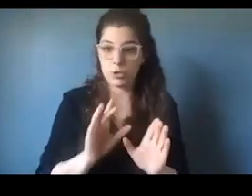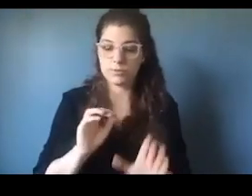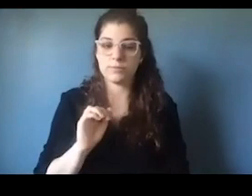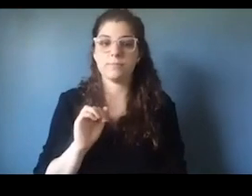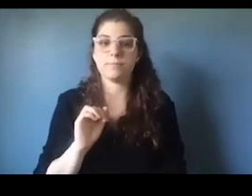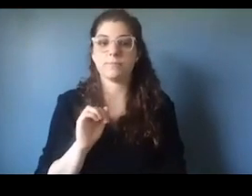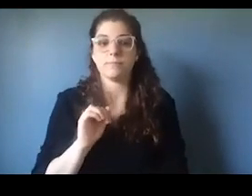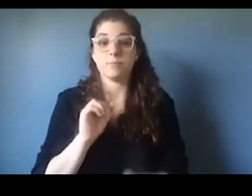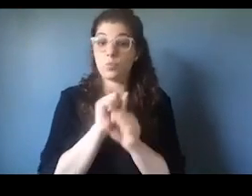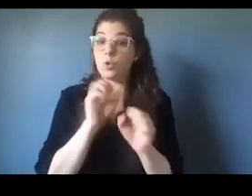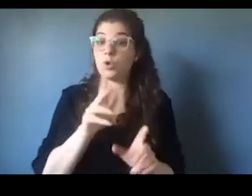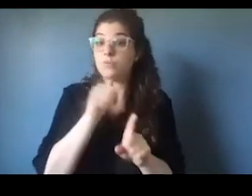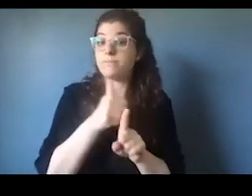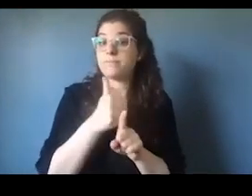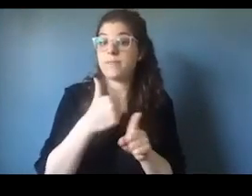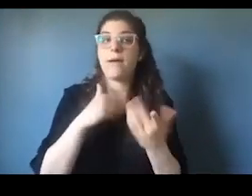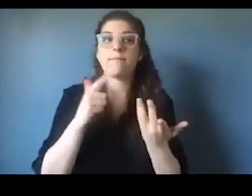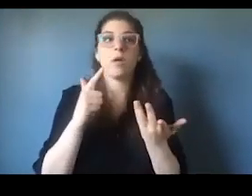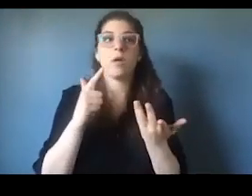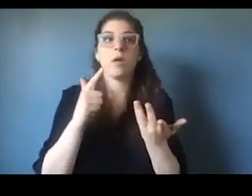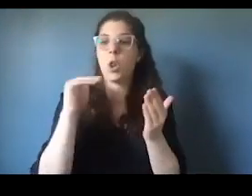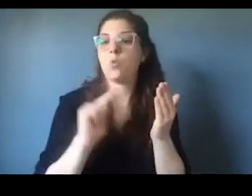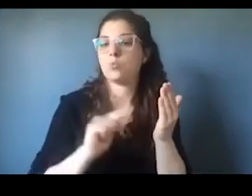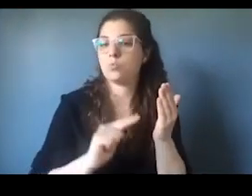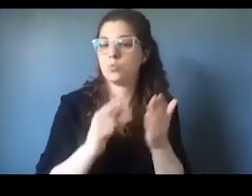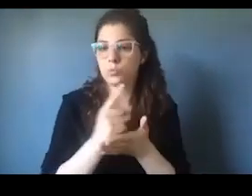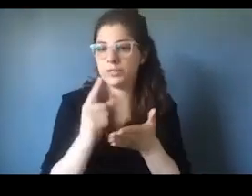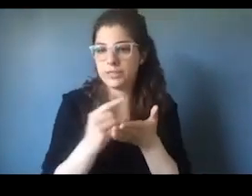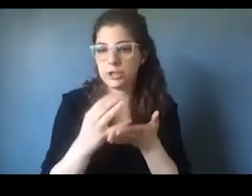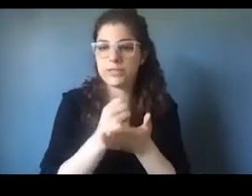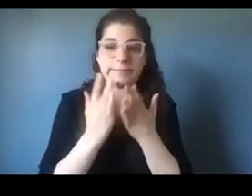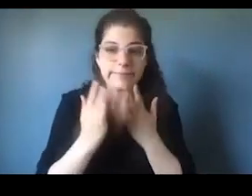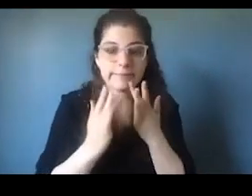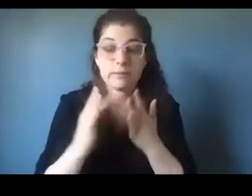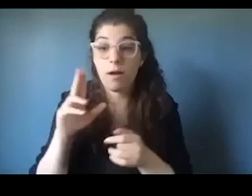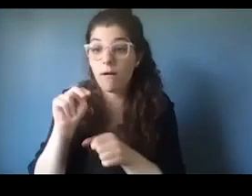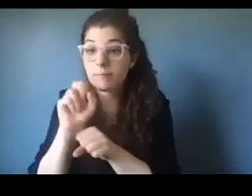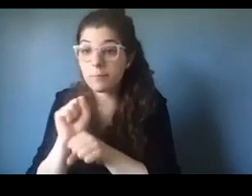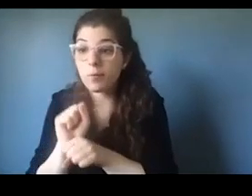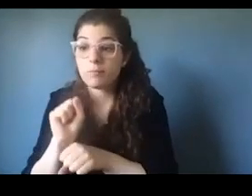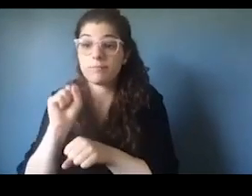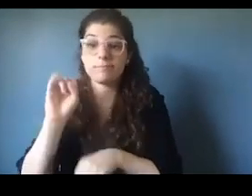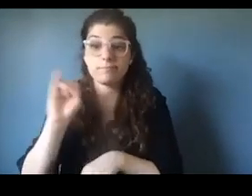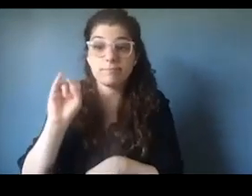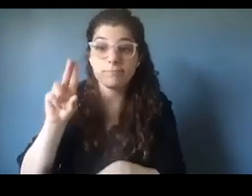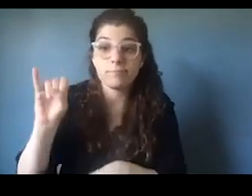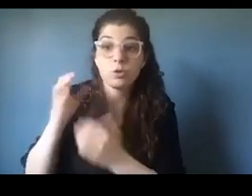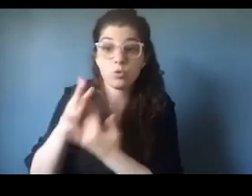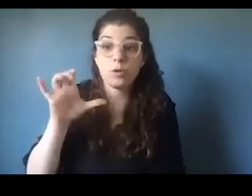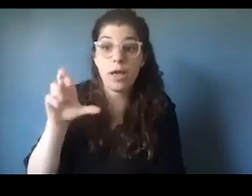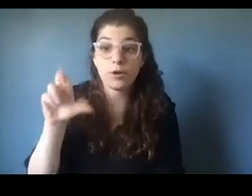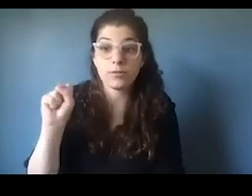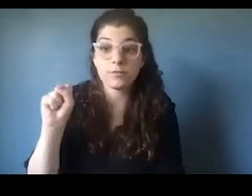who have relatively low weekly earnings. Being unemployed and receiving unemployment insurance through CARES, as long as you